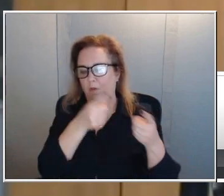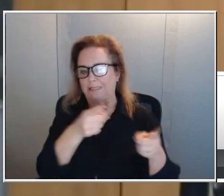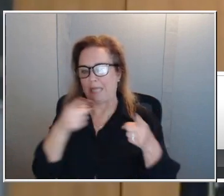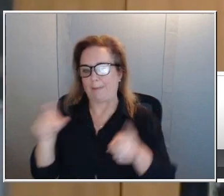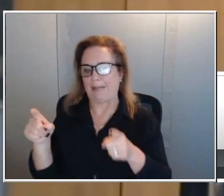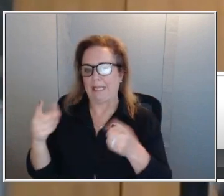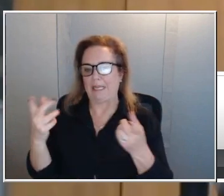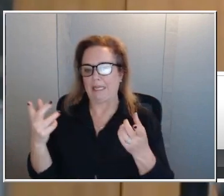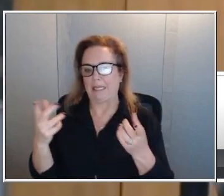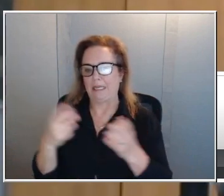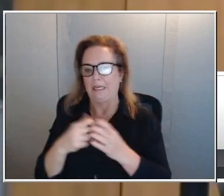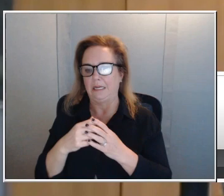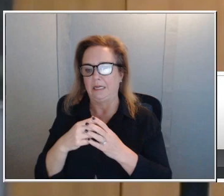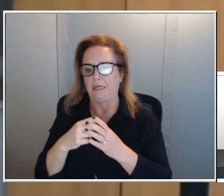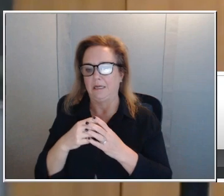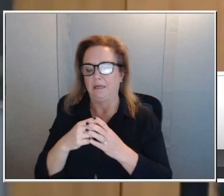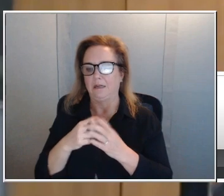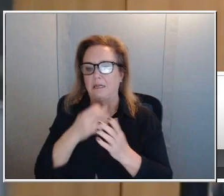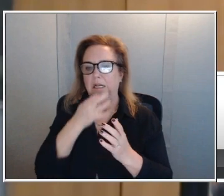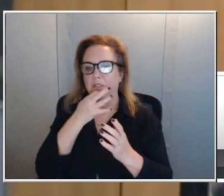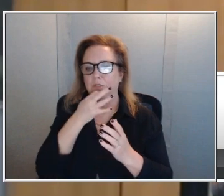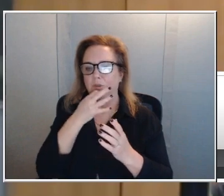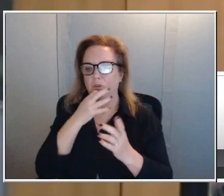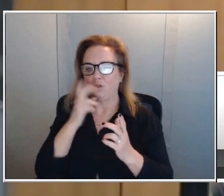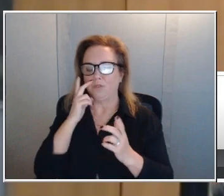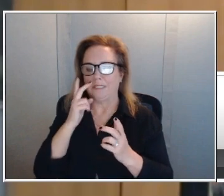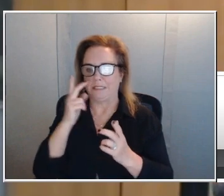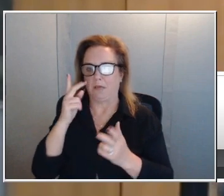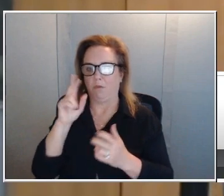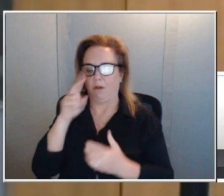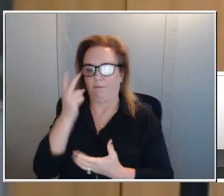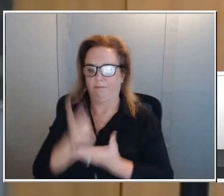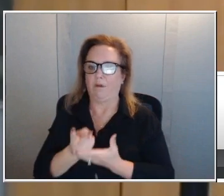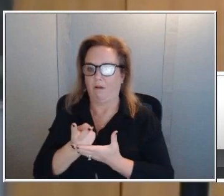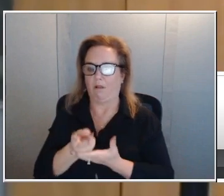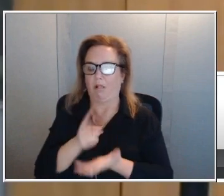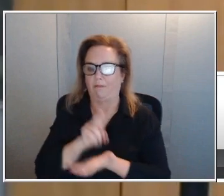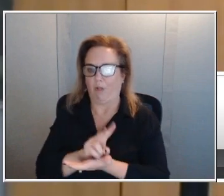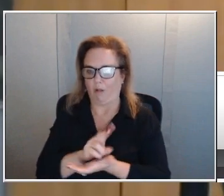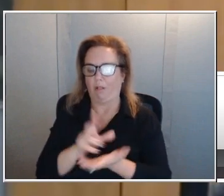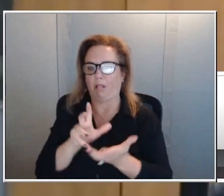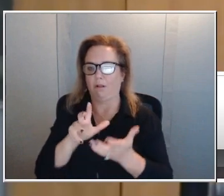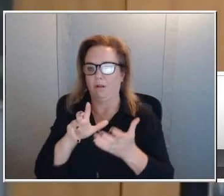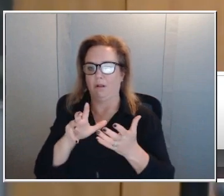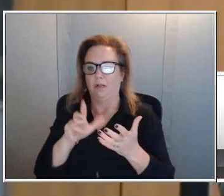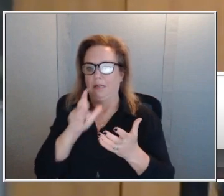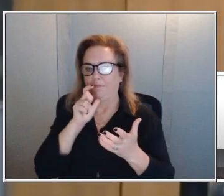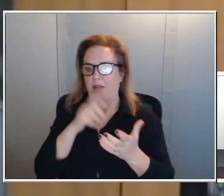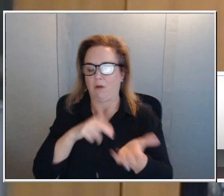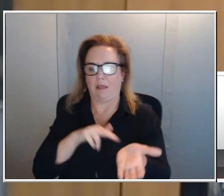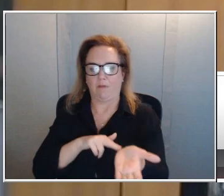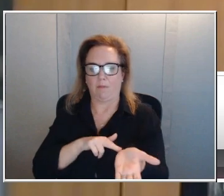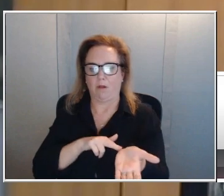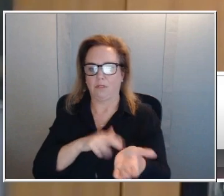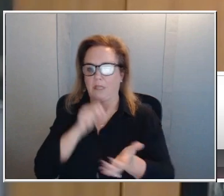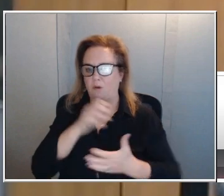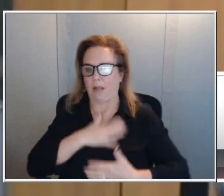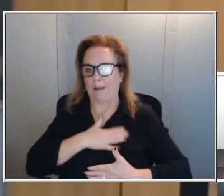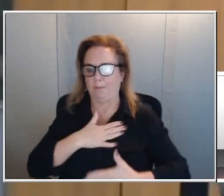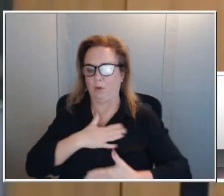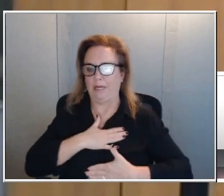on. So as soon as you do see somebody go down, as long as they, don't have a pulse, aren't